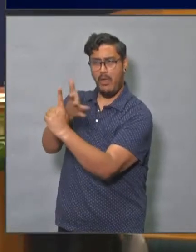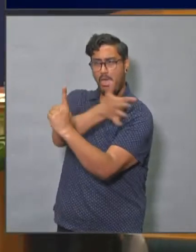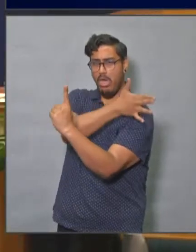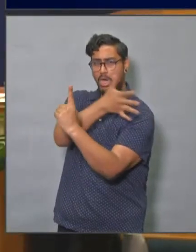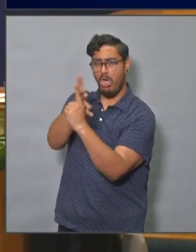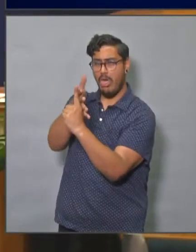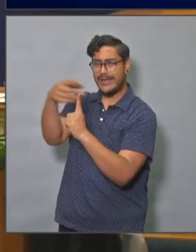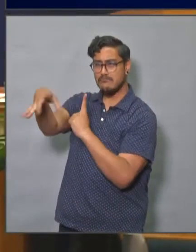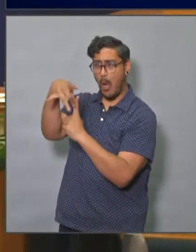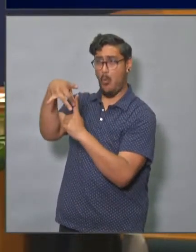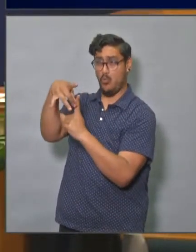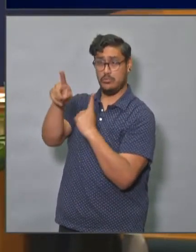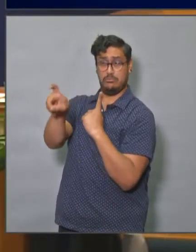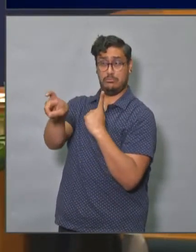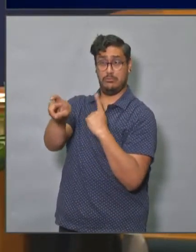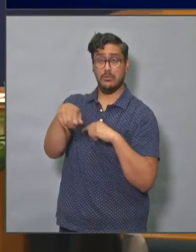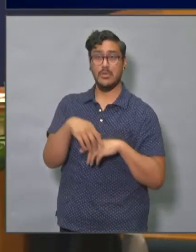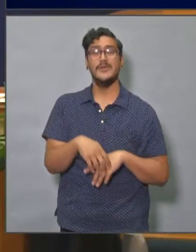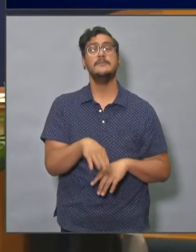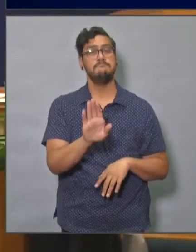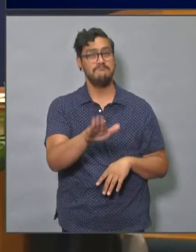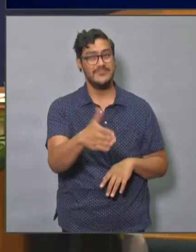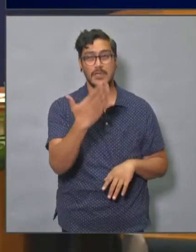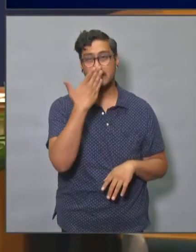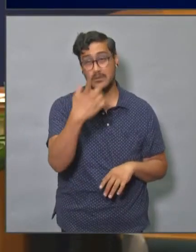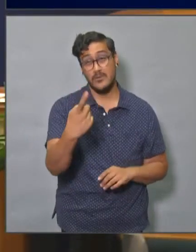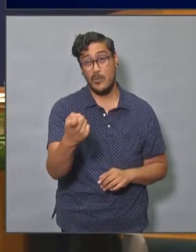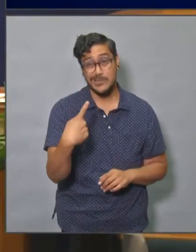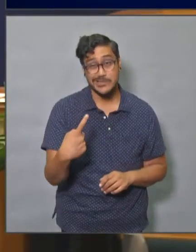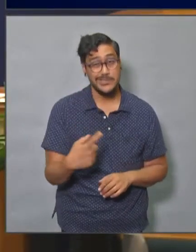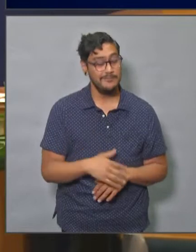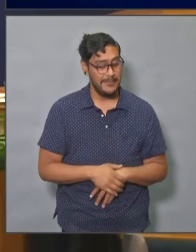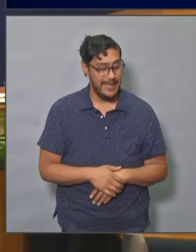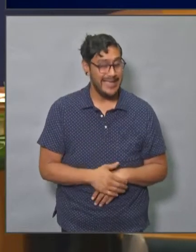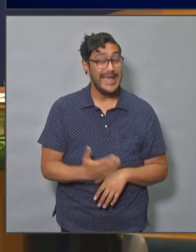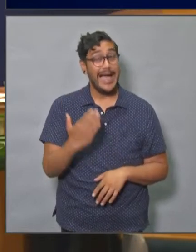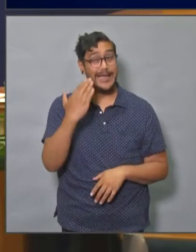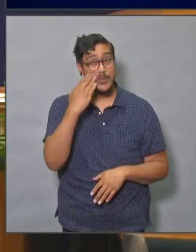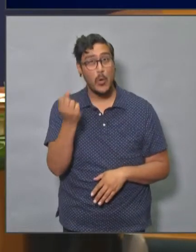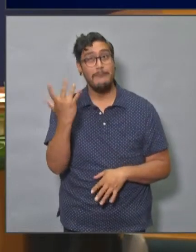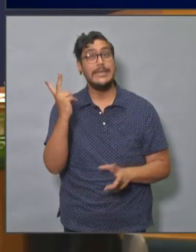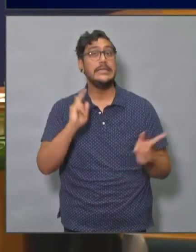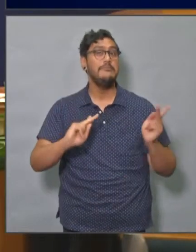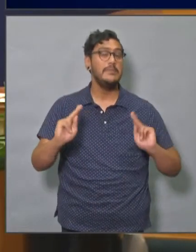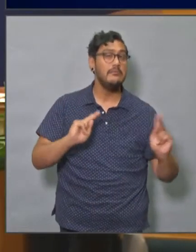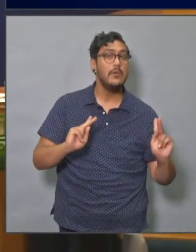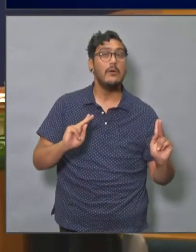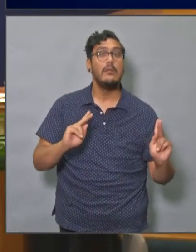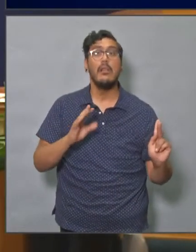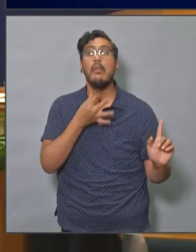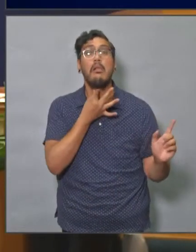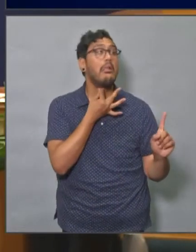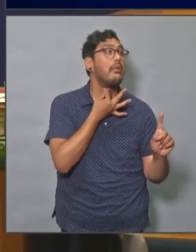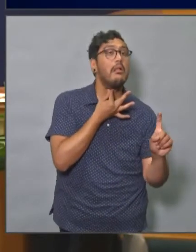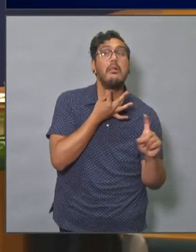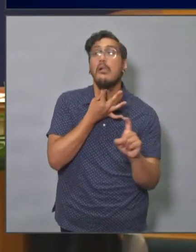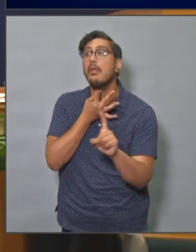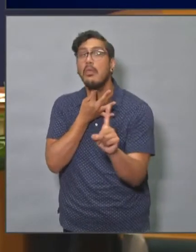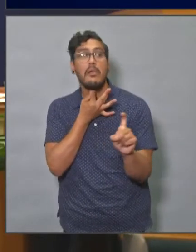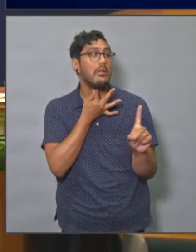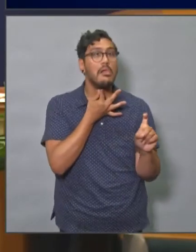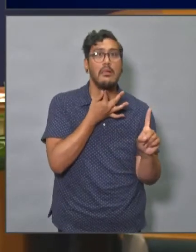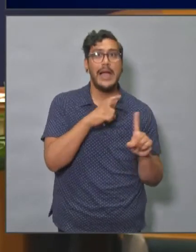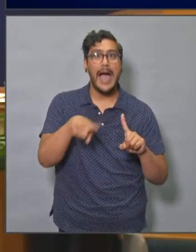It's always a great question, and I know there's a lot of interest in what might be the impact of having